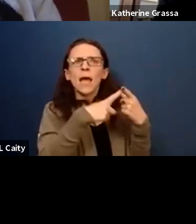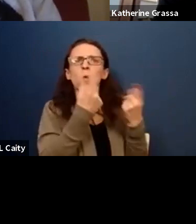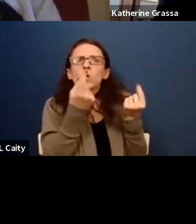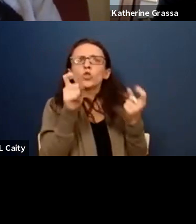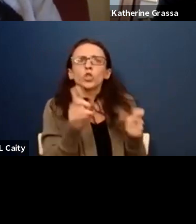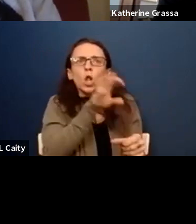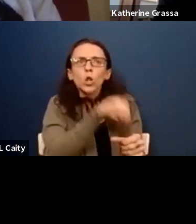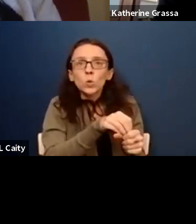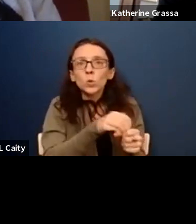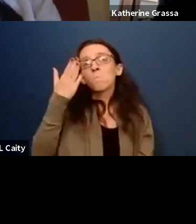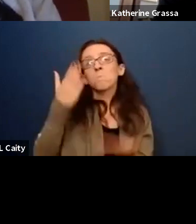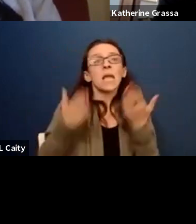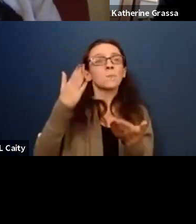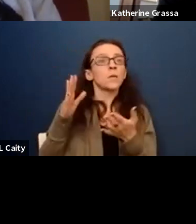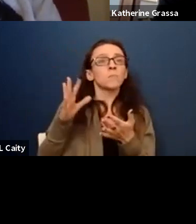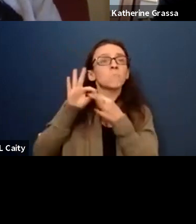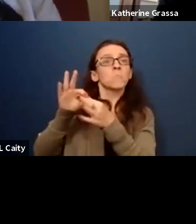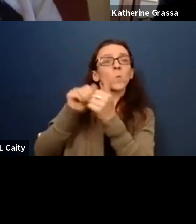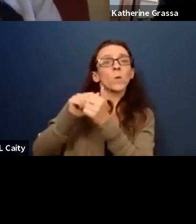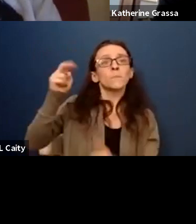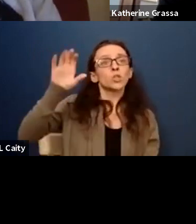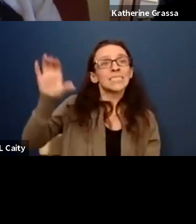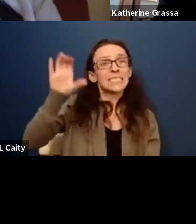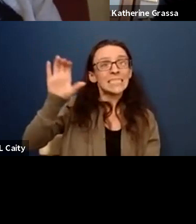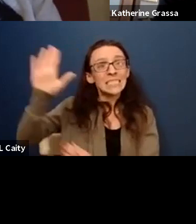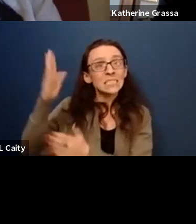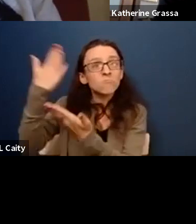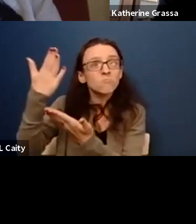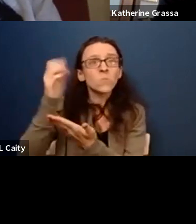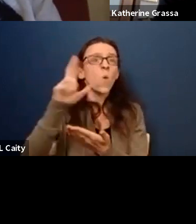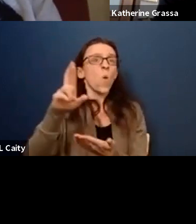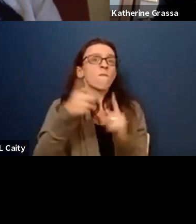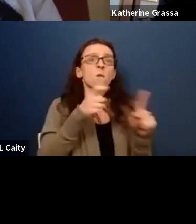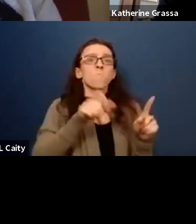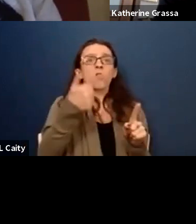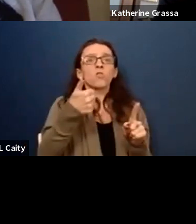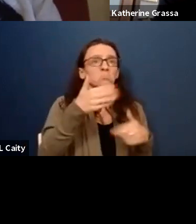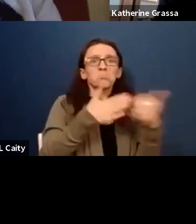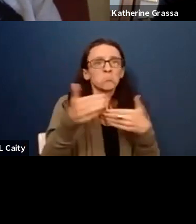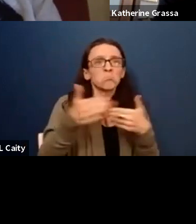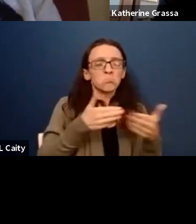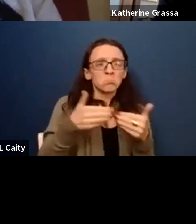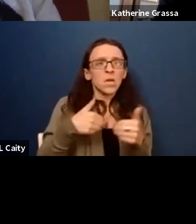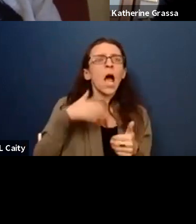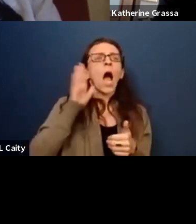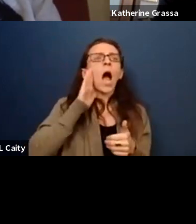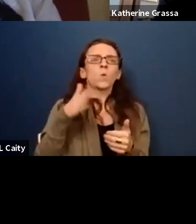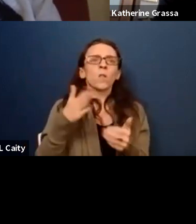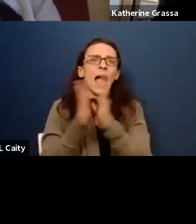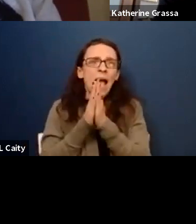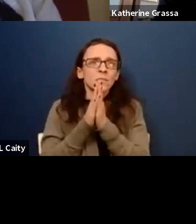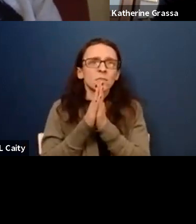Mr. Contenpas's has presented or it's building off of something else, I'm going to ask truly that we start